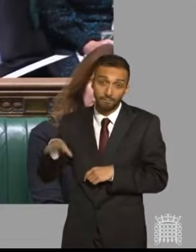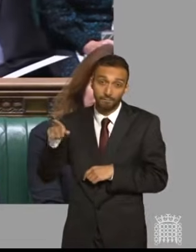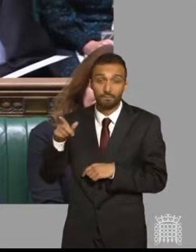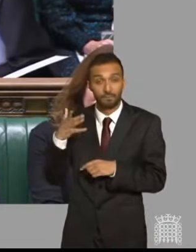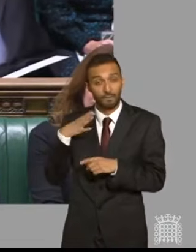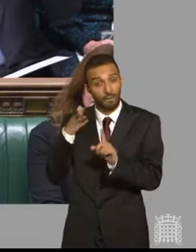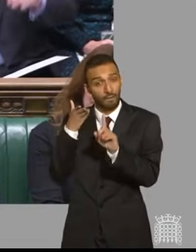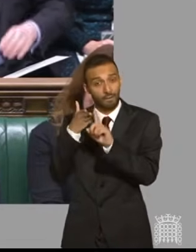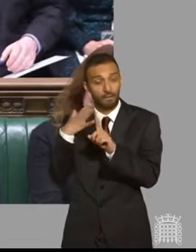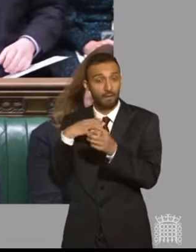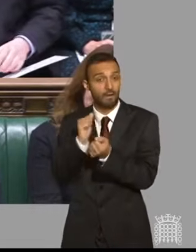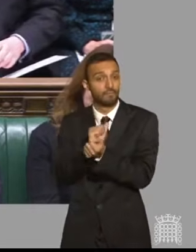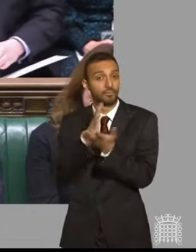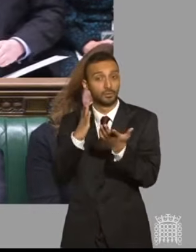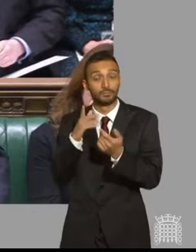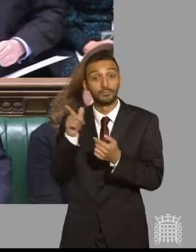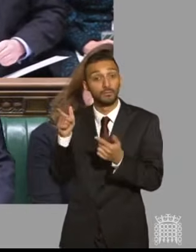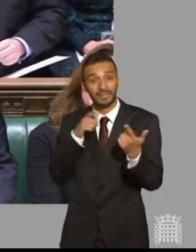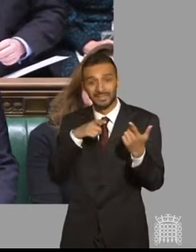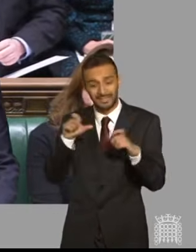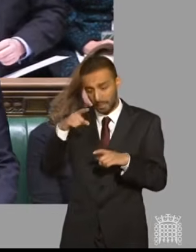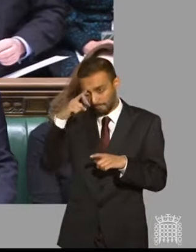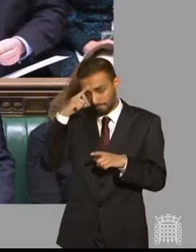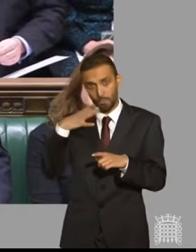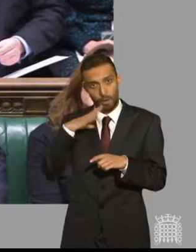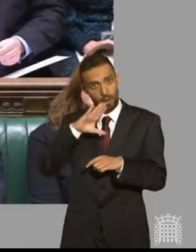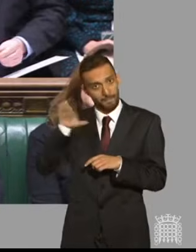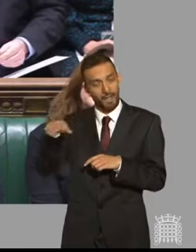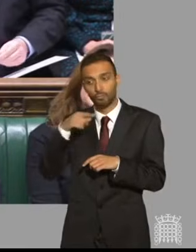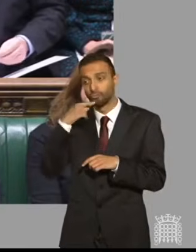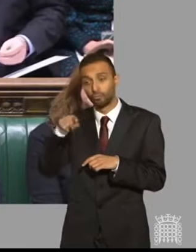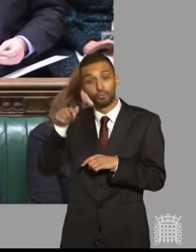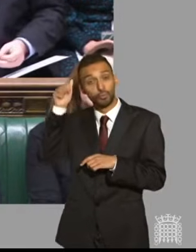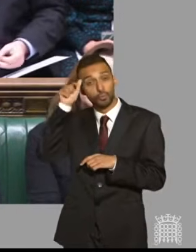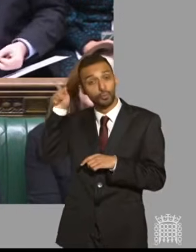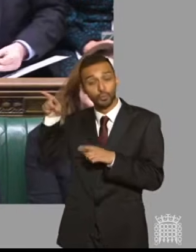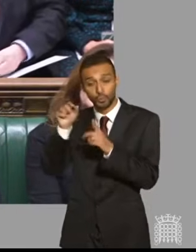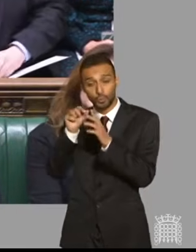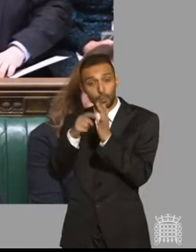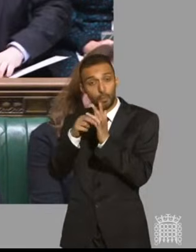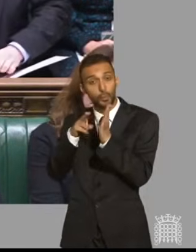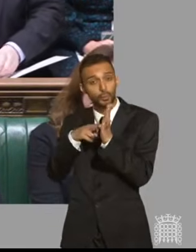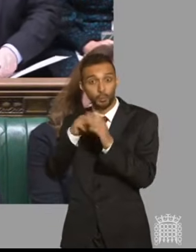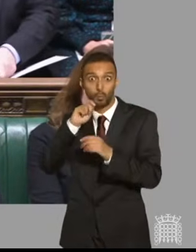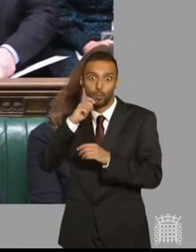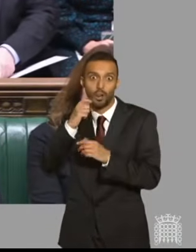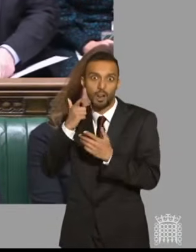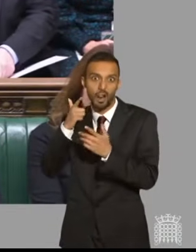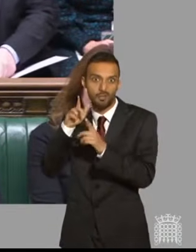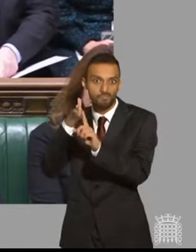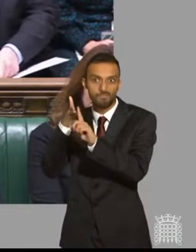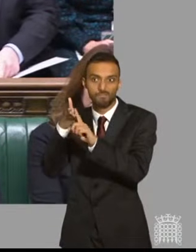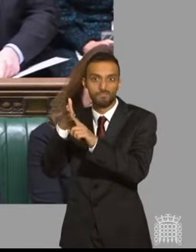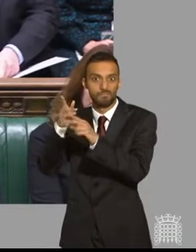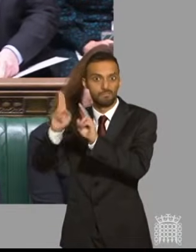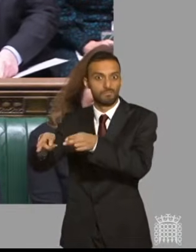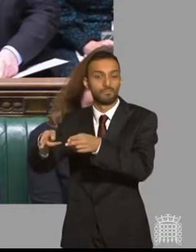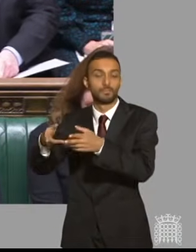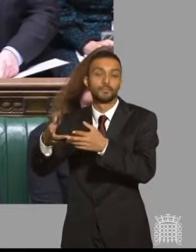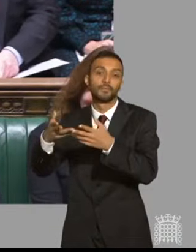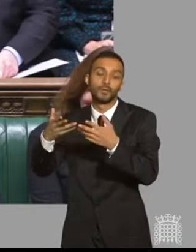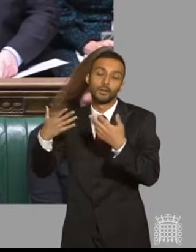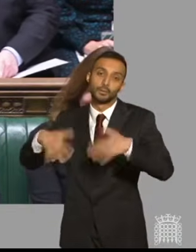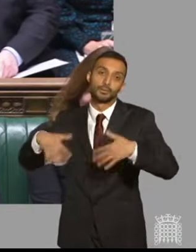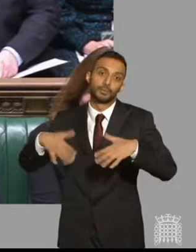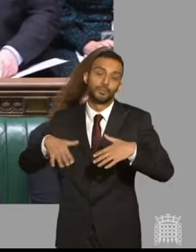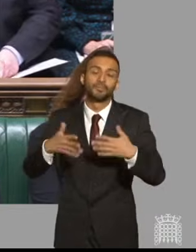of our time. Together with our allies, we are considering all options to hold Russia and Putin to account, and this morning we sanctioned those